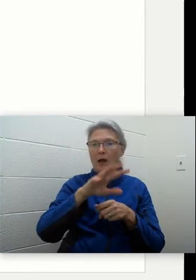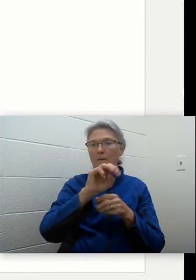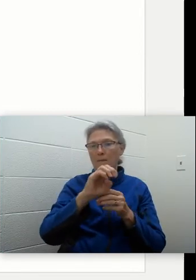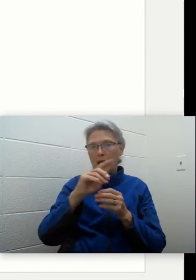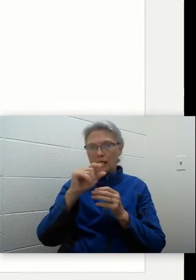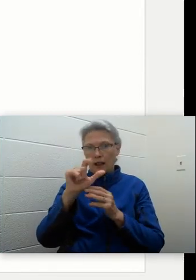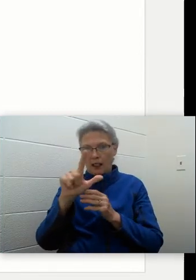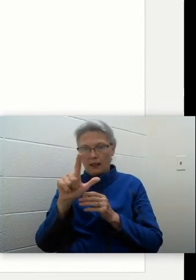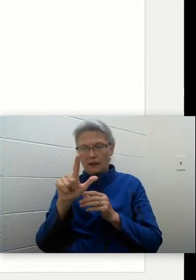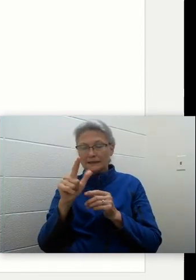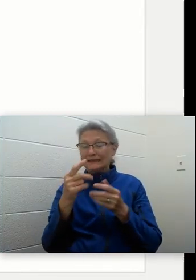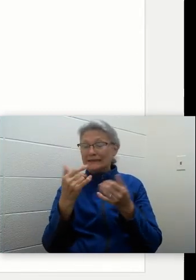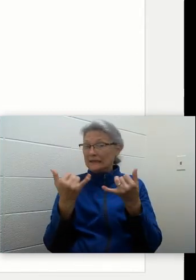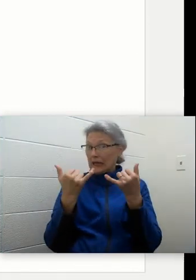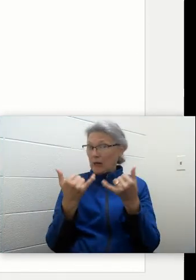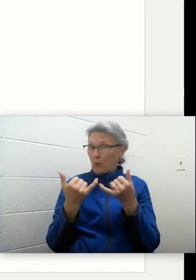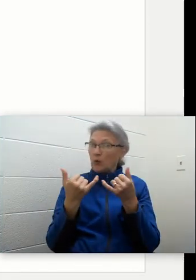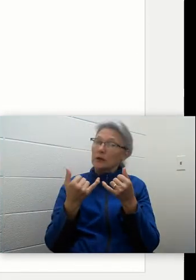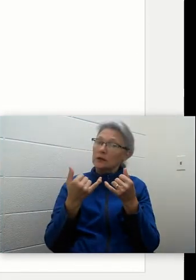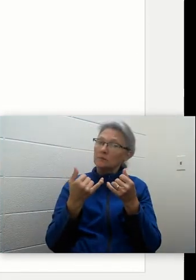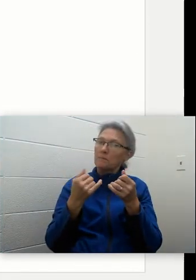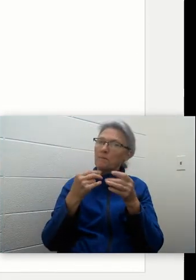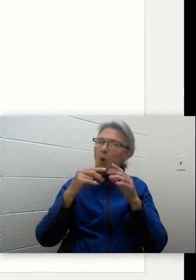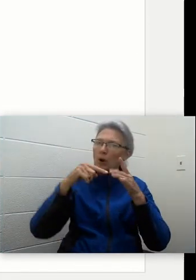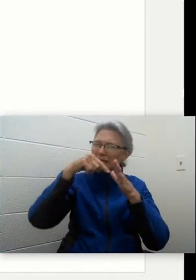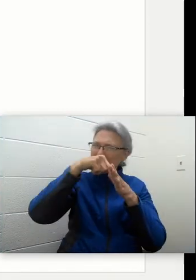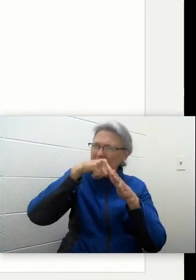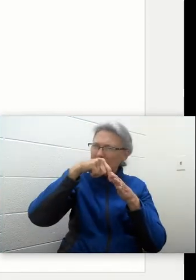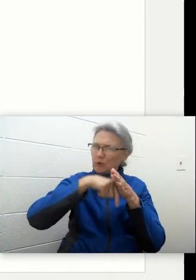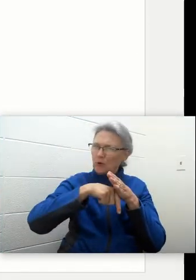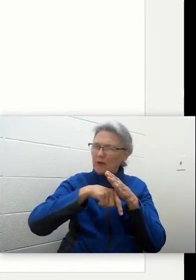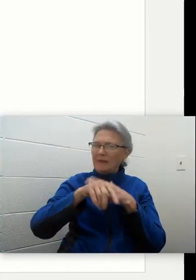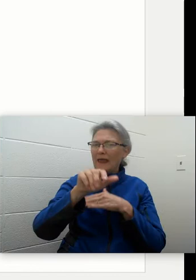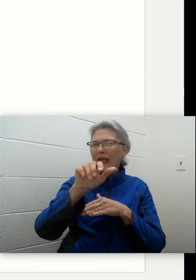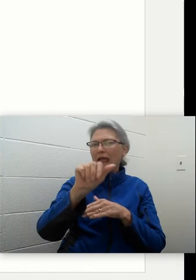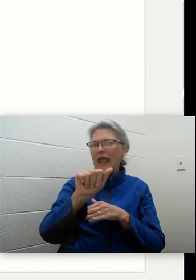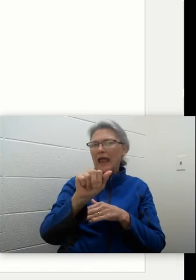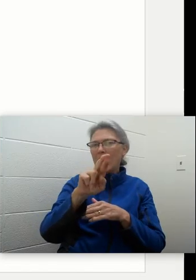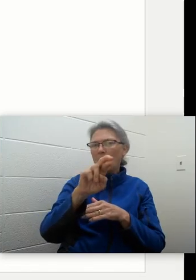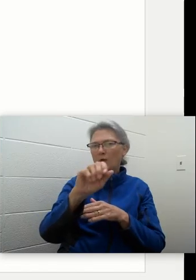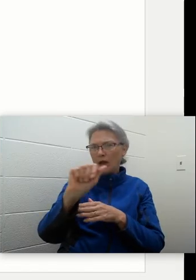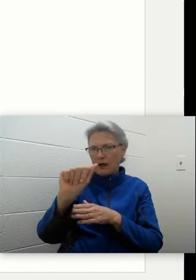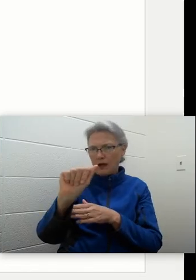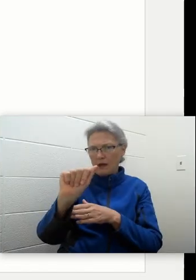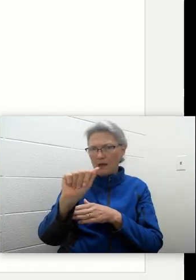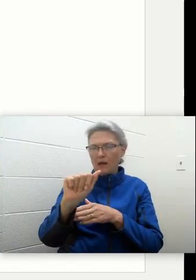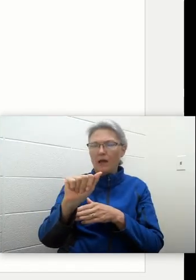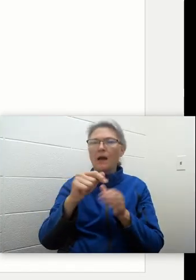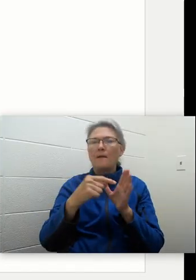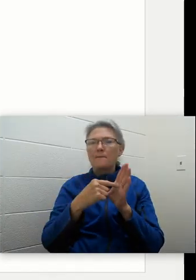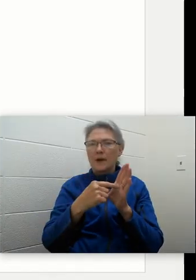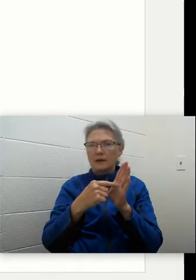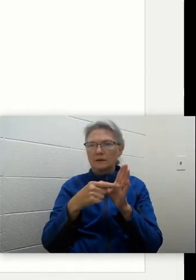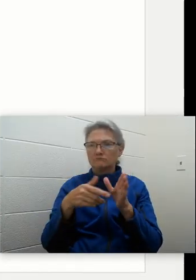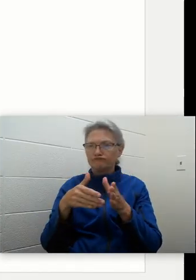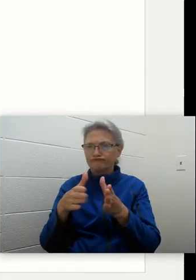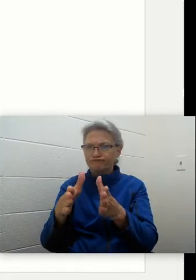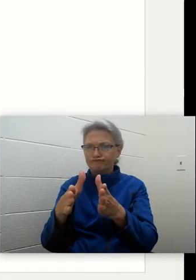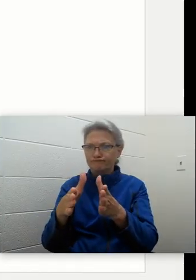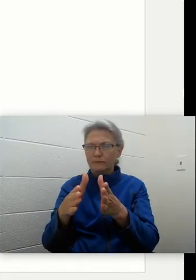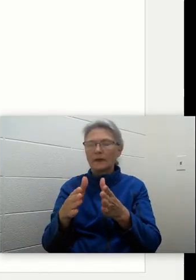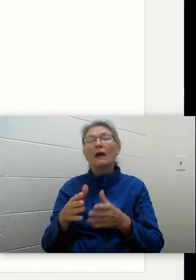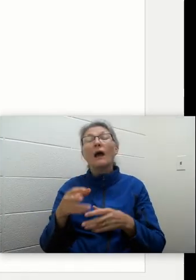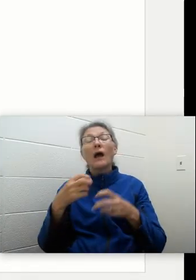little bit. Today we're going to dig a little bit deeper. So first, let's look at our problem. Our problem says 5